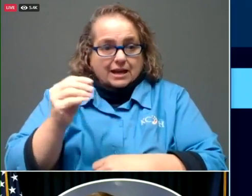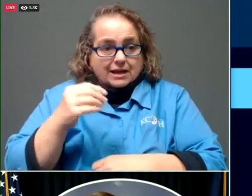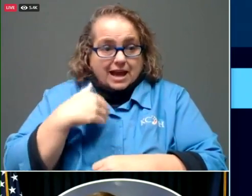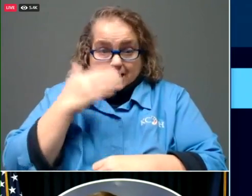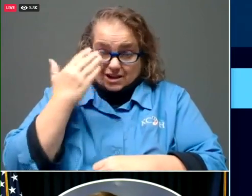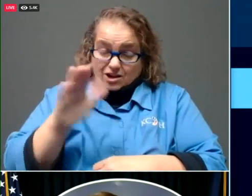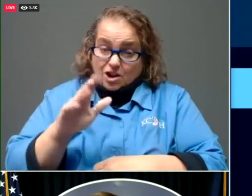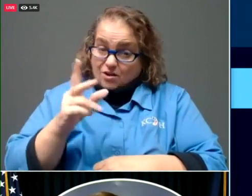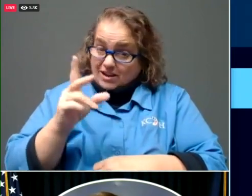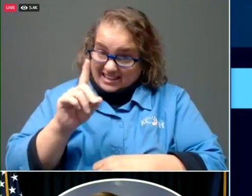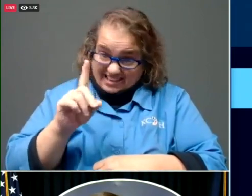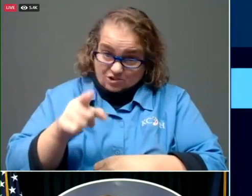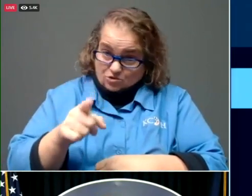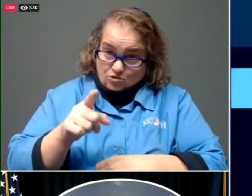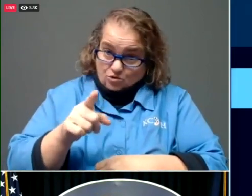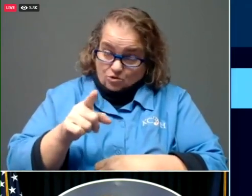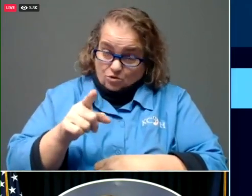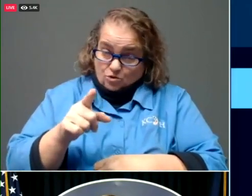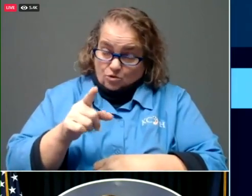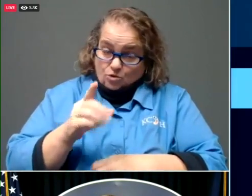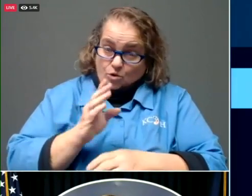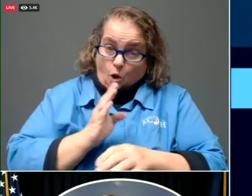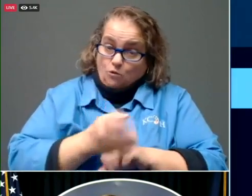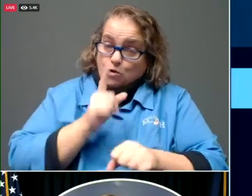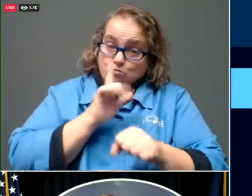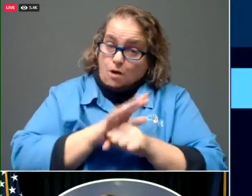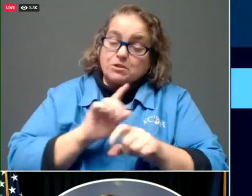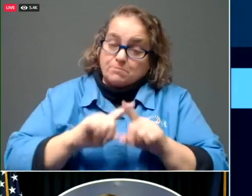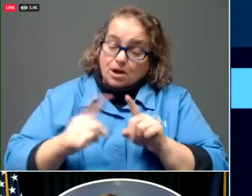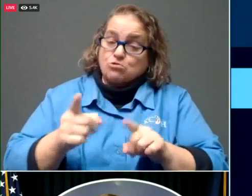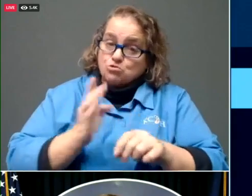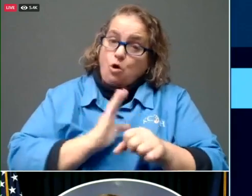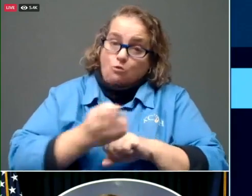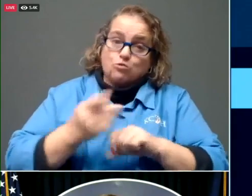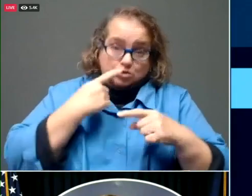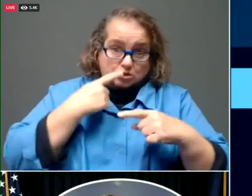definitely overachieved with this one. So exciting news for our educators.